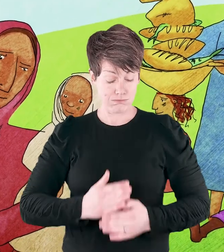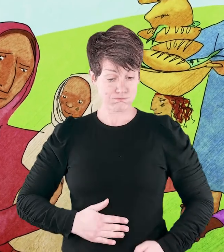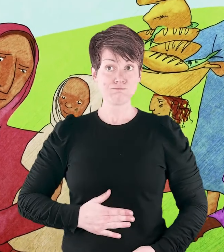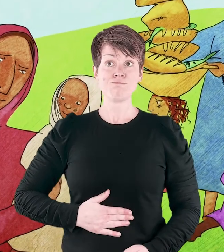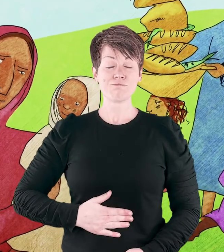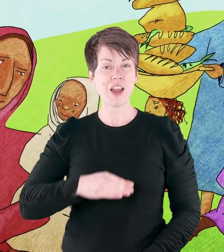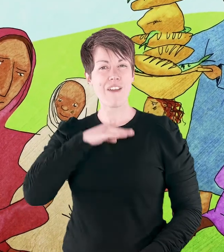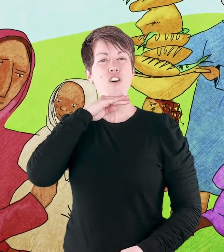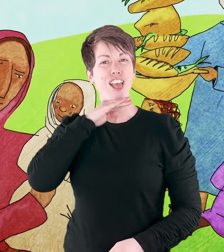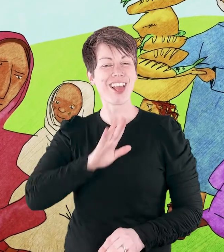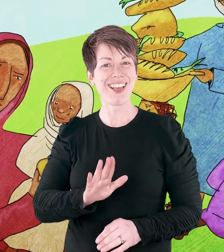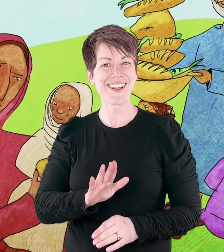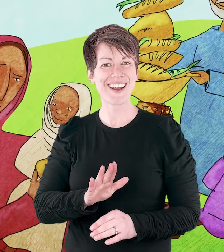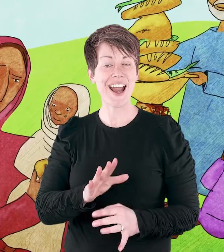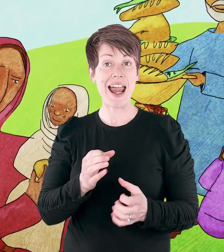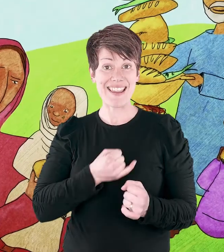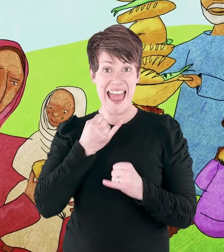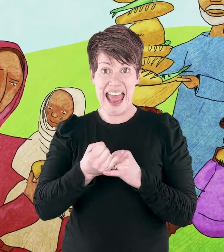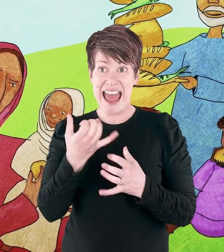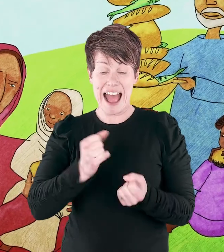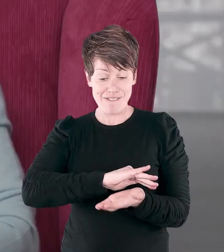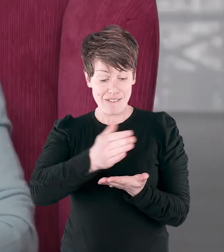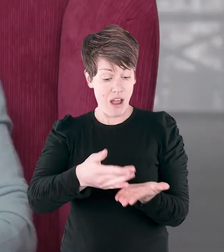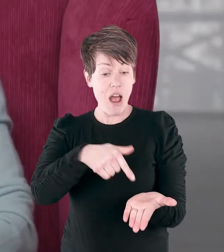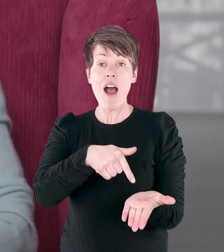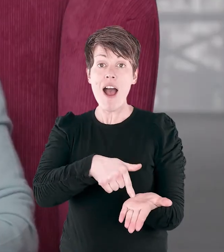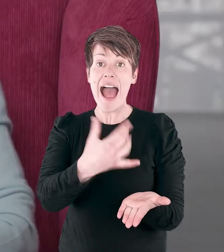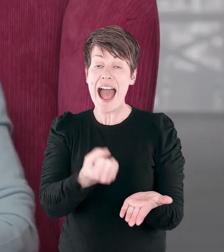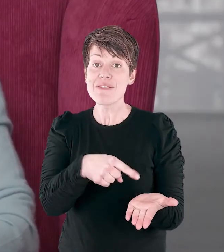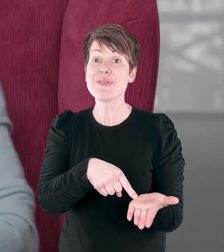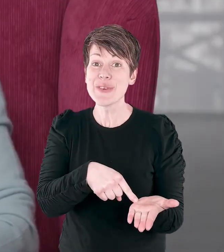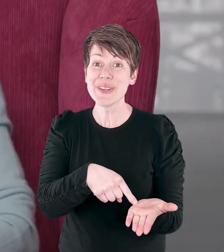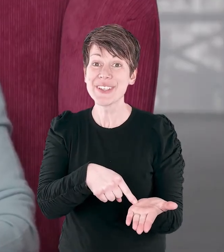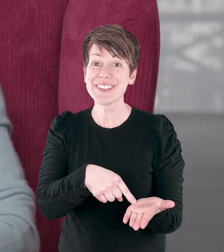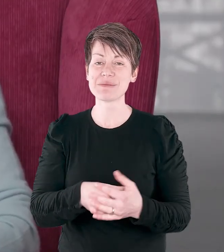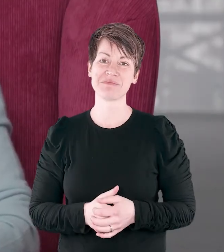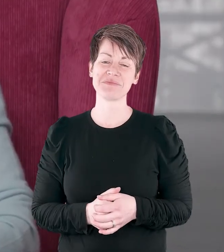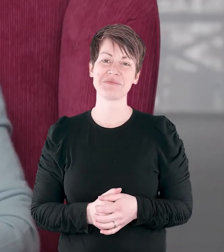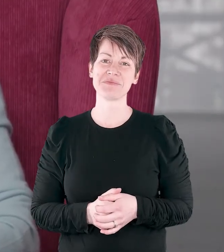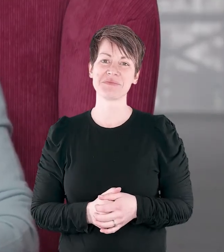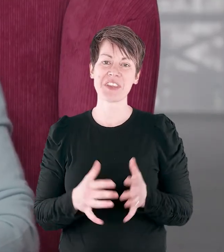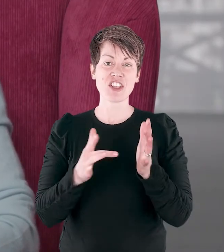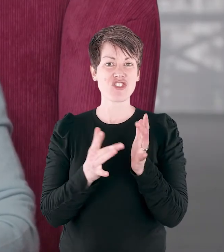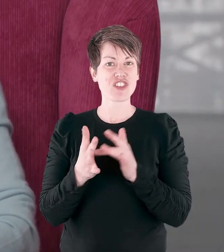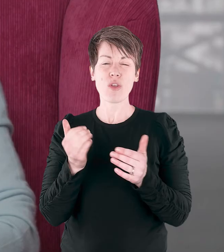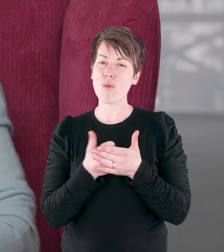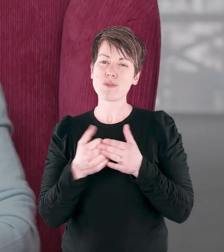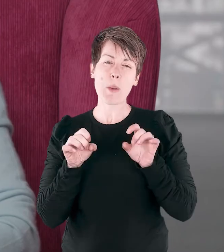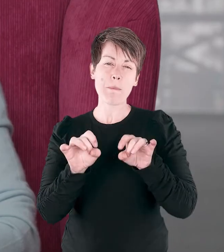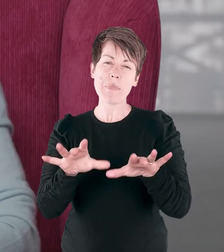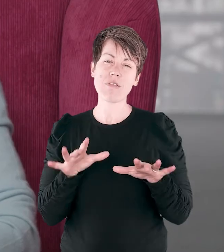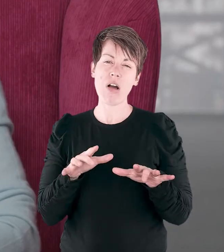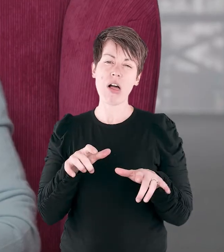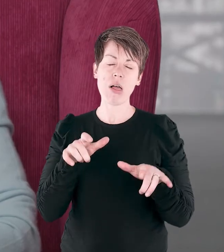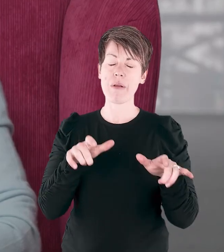full. And still there were leftovers. Well, Jesus did many miracles like this, things people